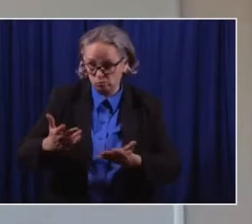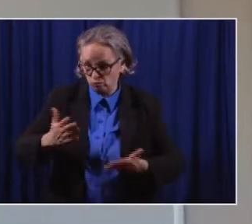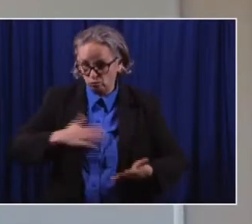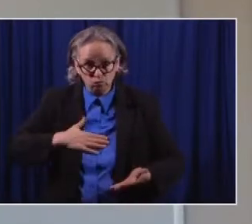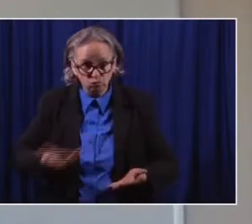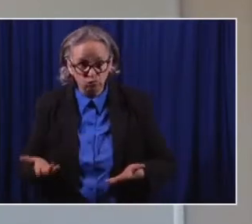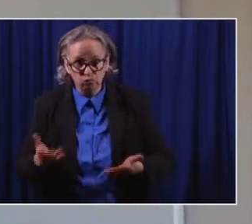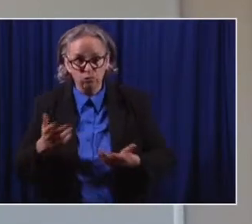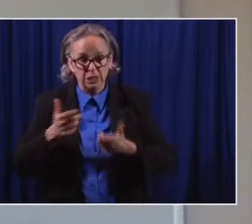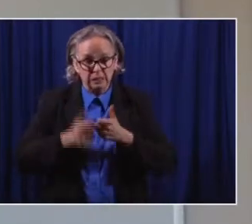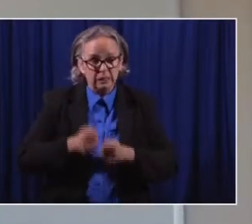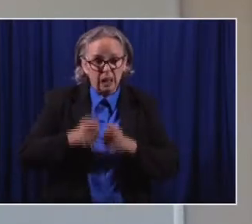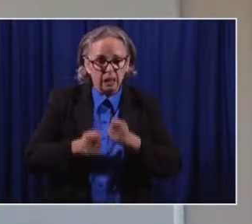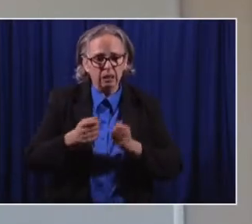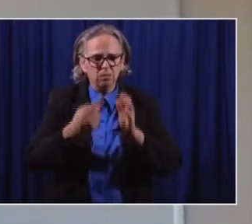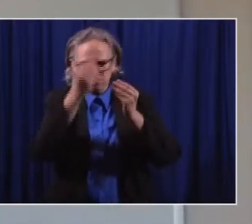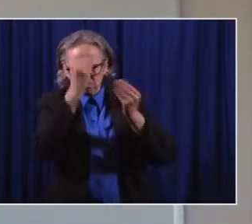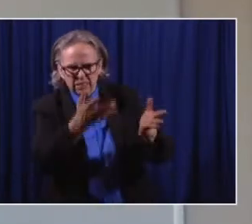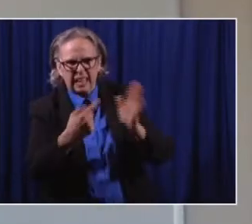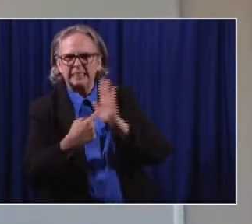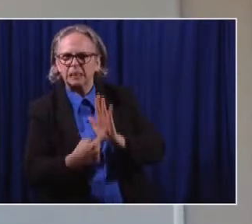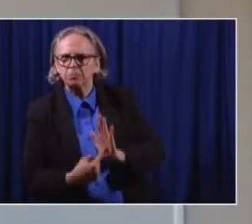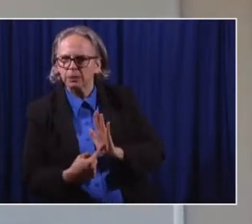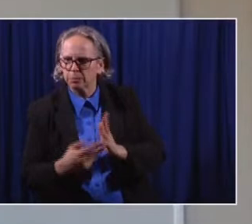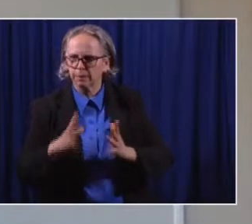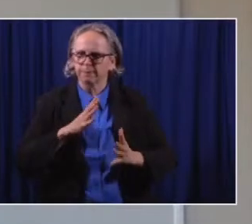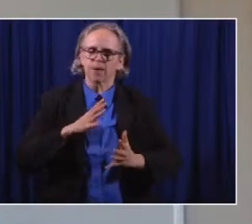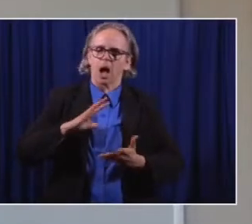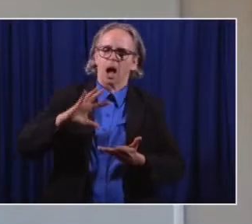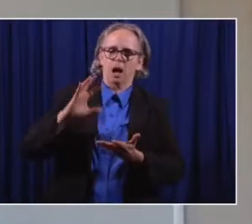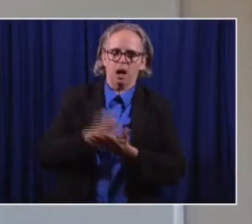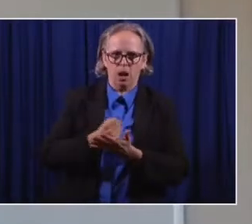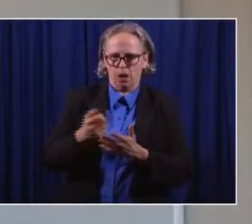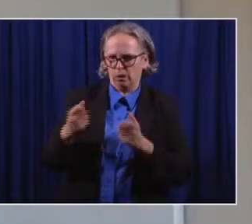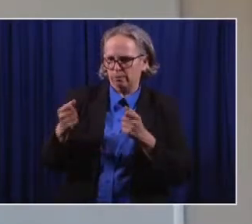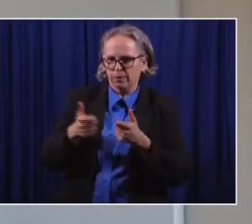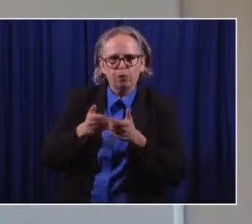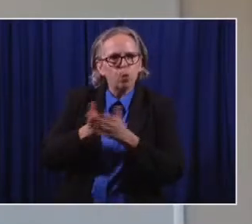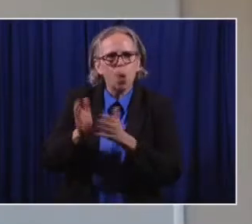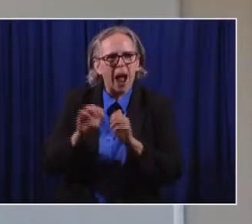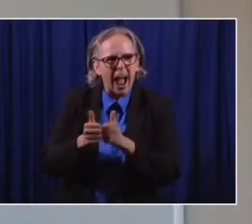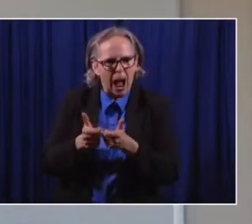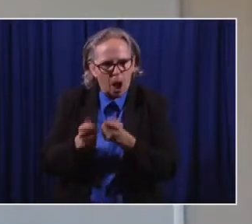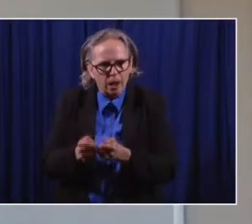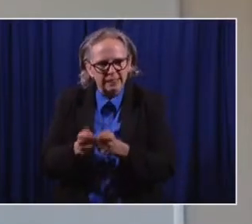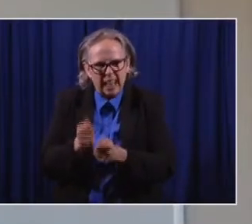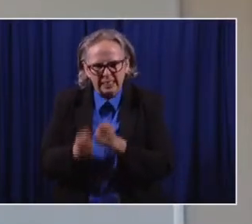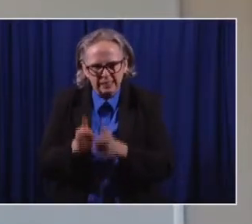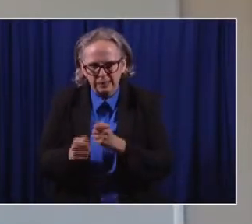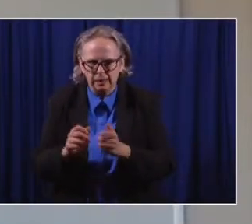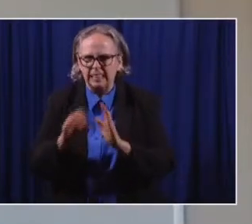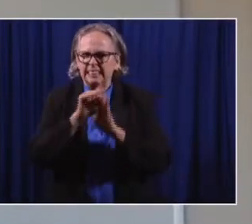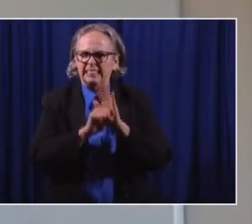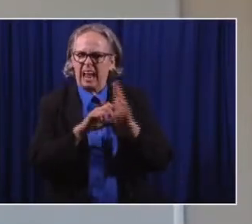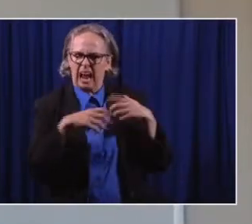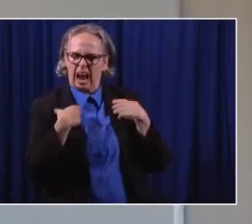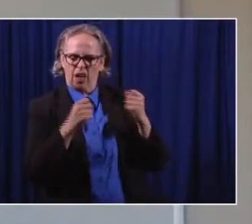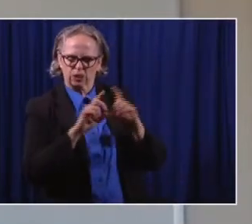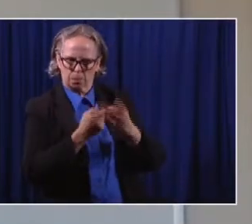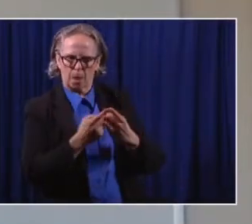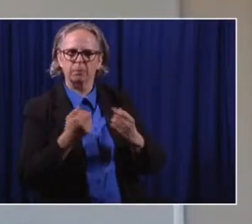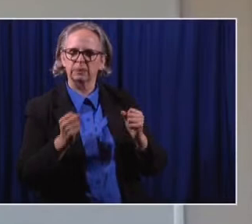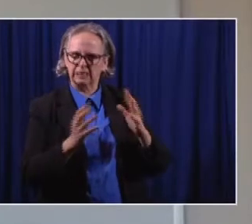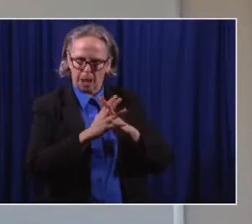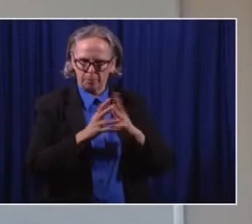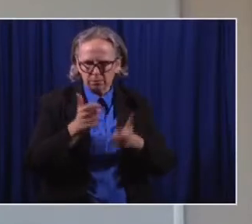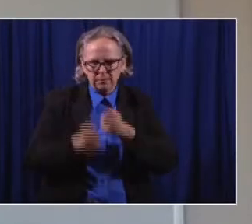that's easily done through a text messaging system developed by the state health department. If that really helps with data collection.